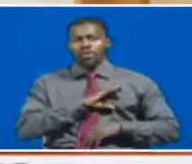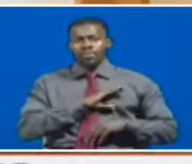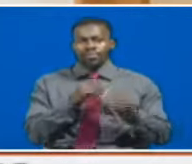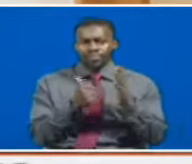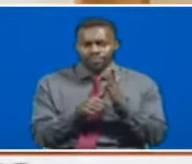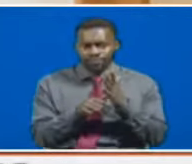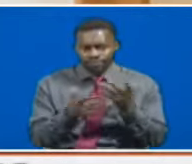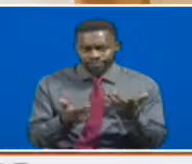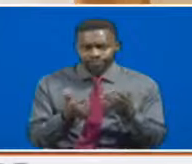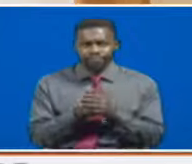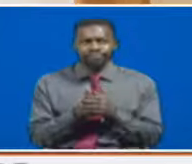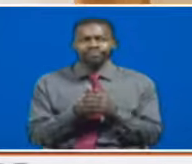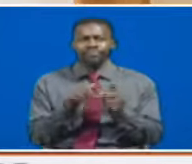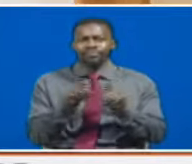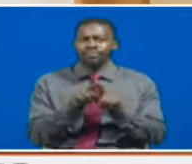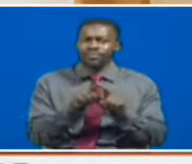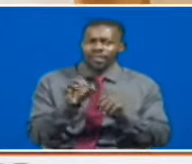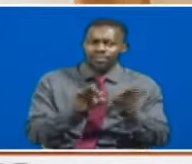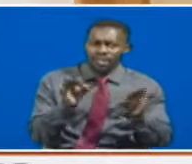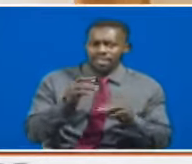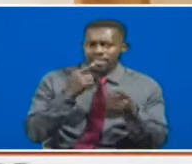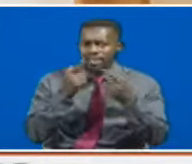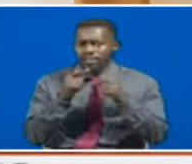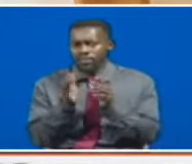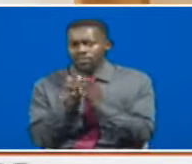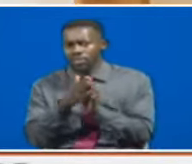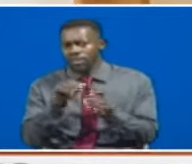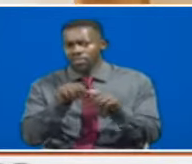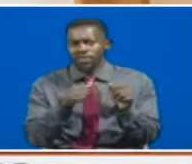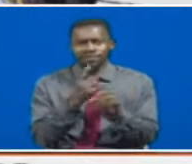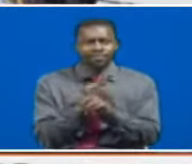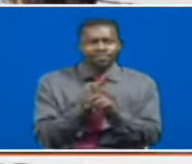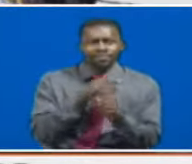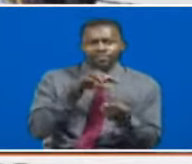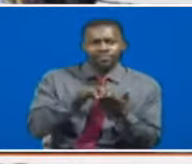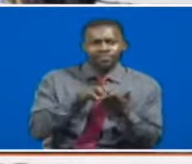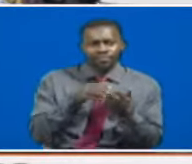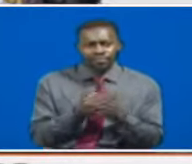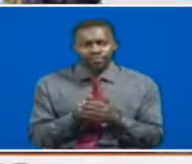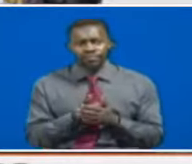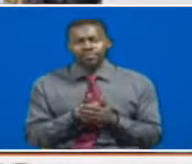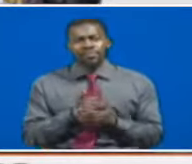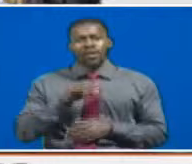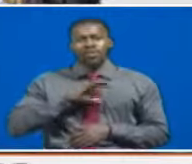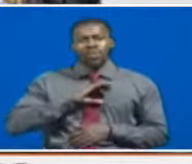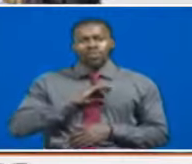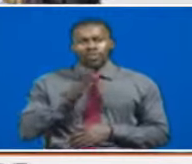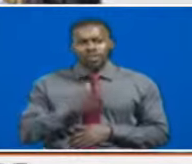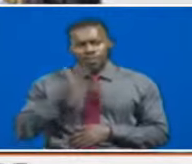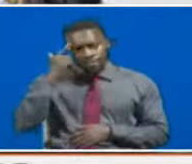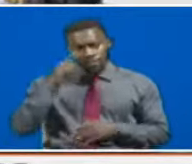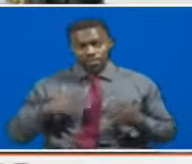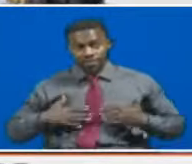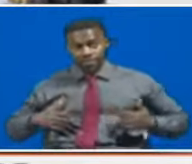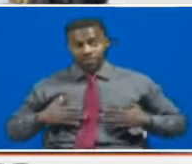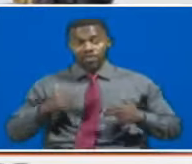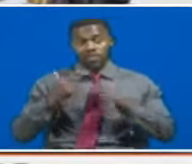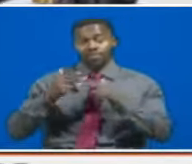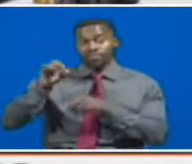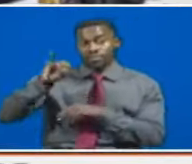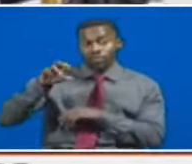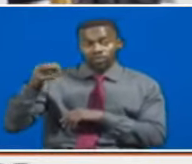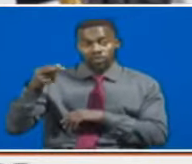to describe and tell stories about the situations of their people. The Commissioner of Refugee Affairs, John Burugu, recognized